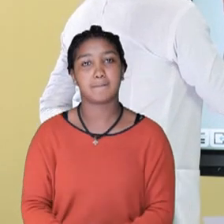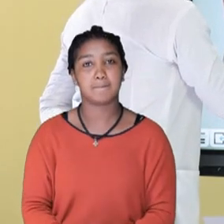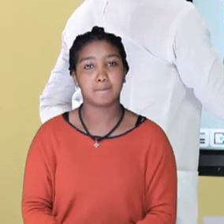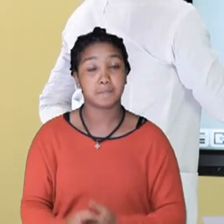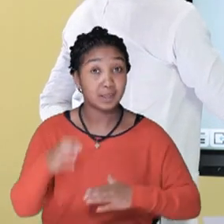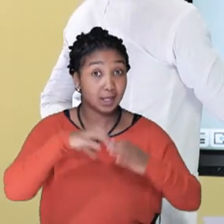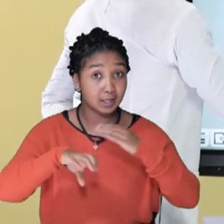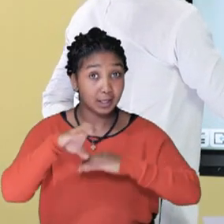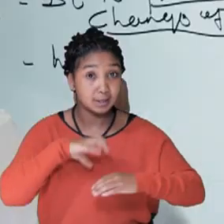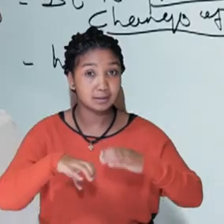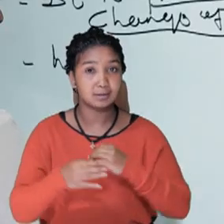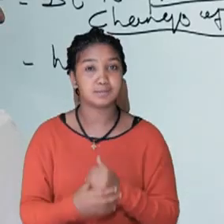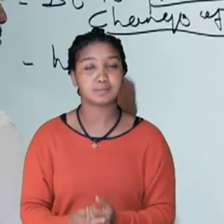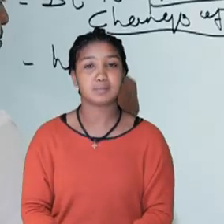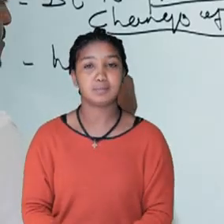is